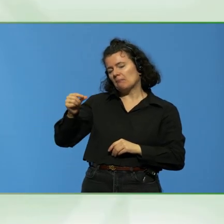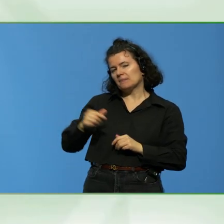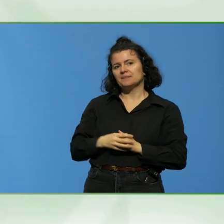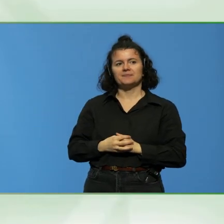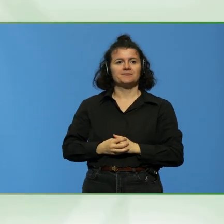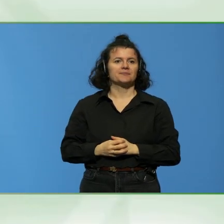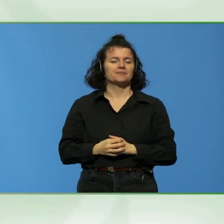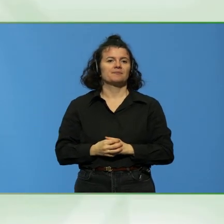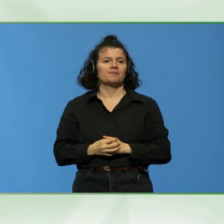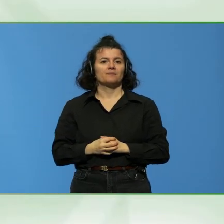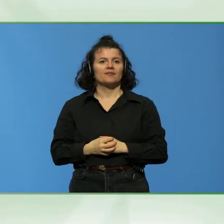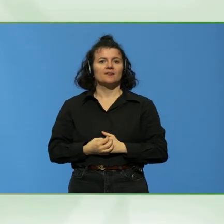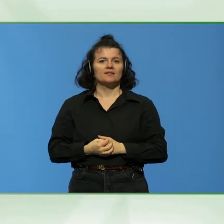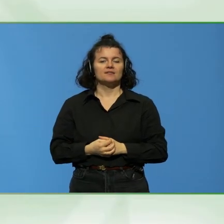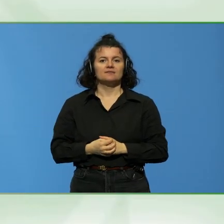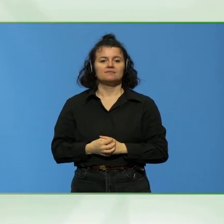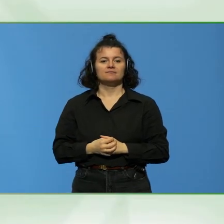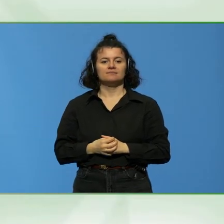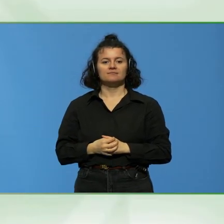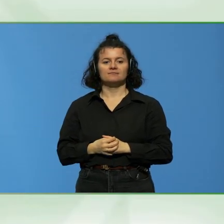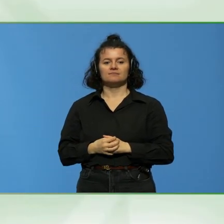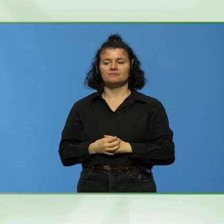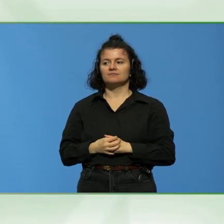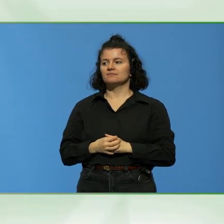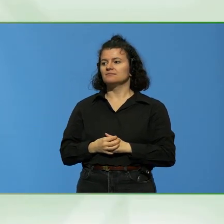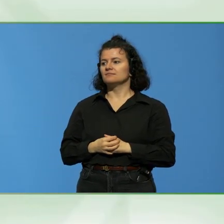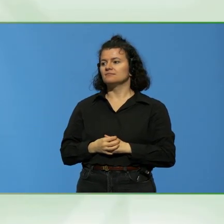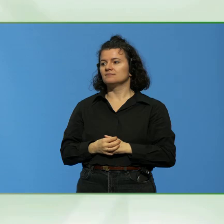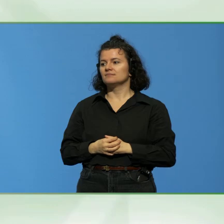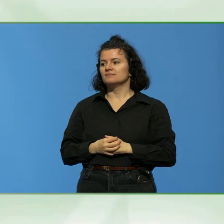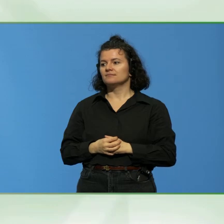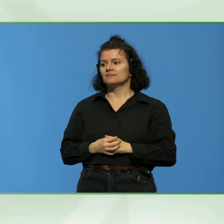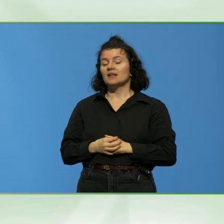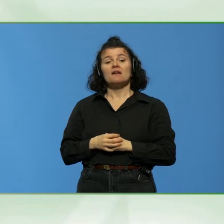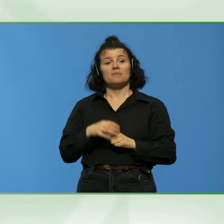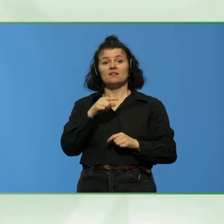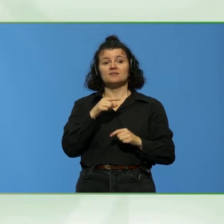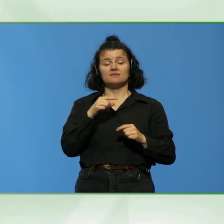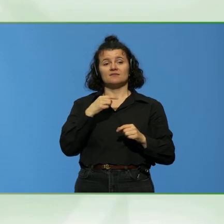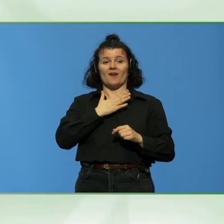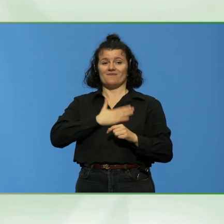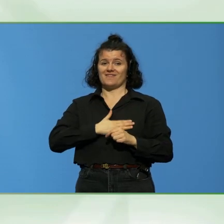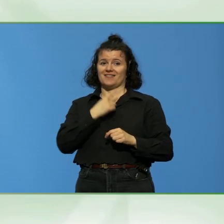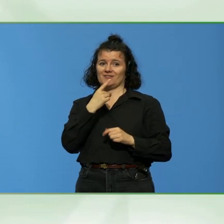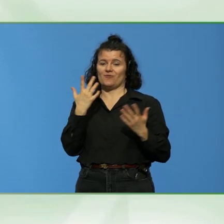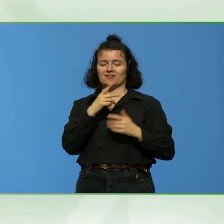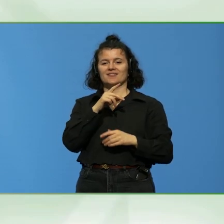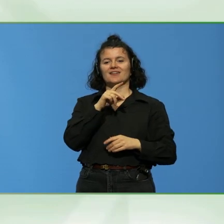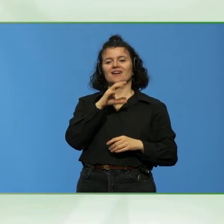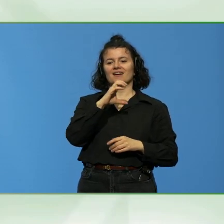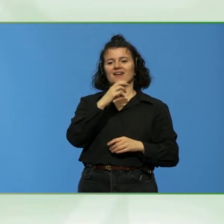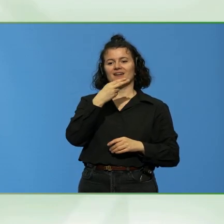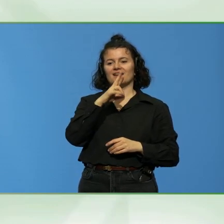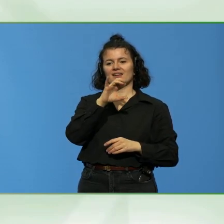There is some great work happening, and there's somebody's work that I'd love to shout out who is here, and that's Christine Hemphill. She's from